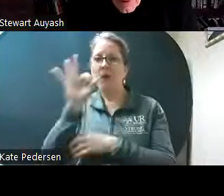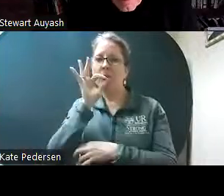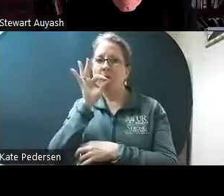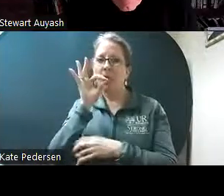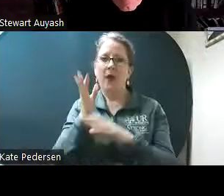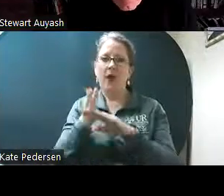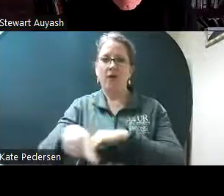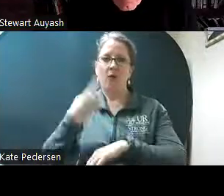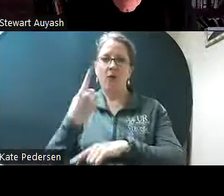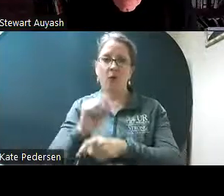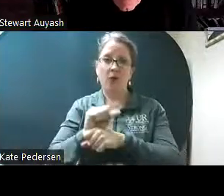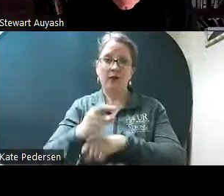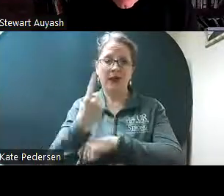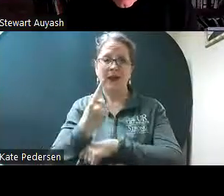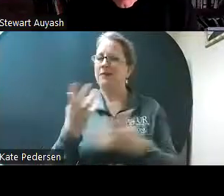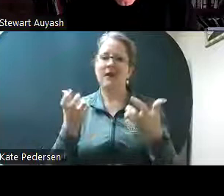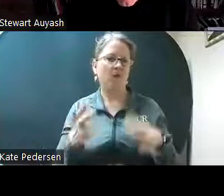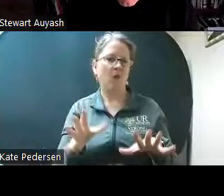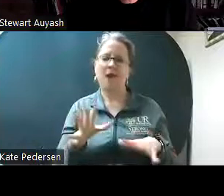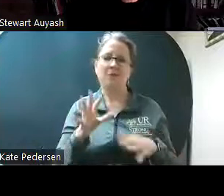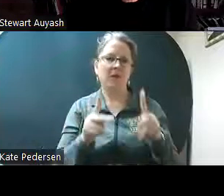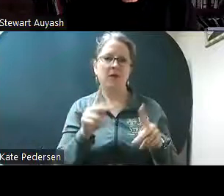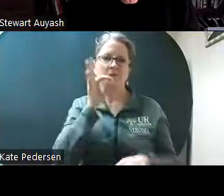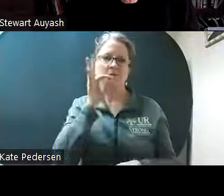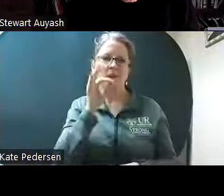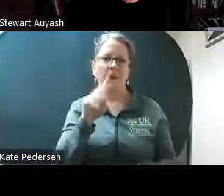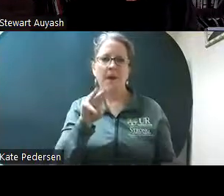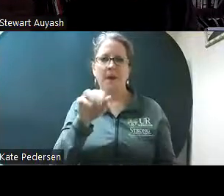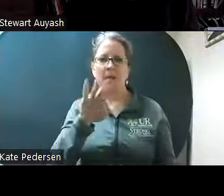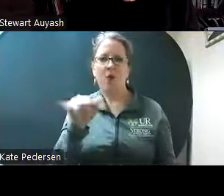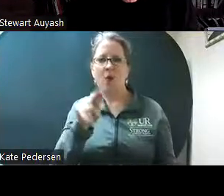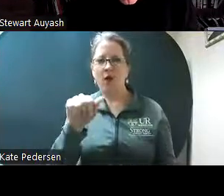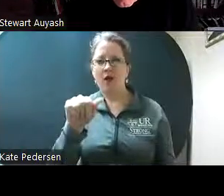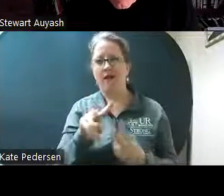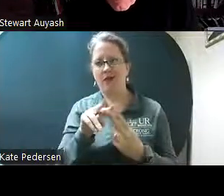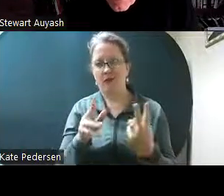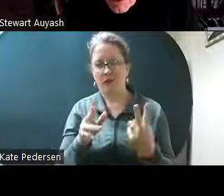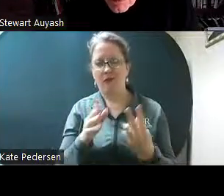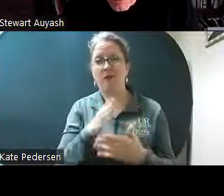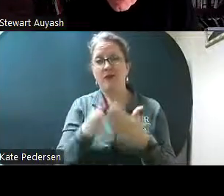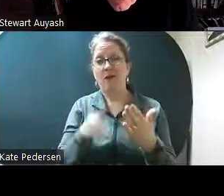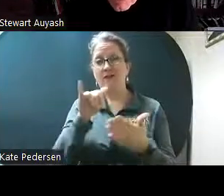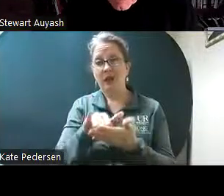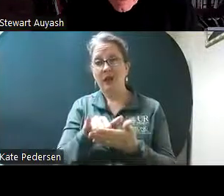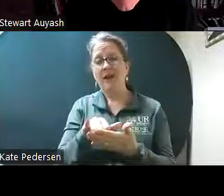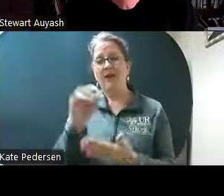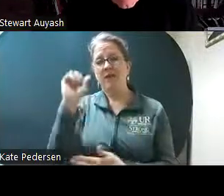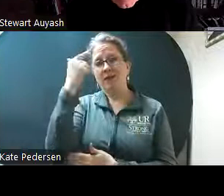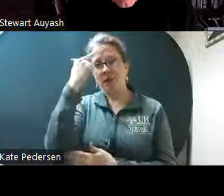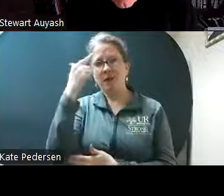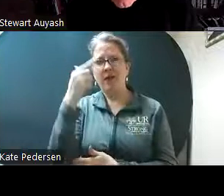well. And as a result of that, the federal government, Hoover was the president at the